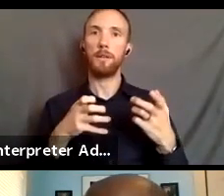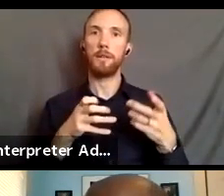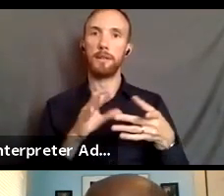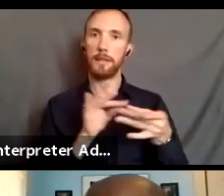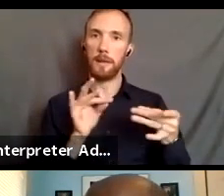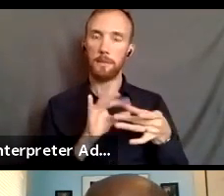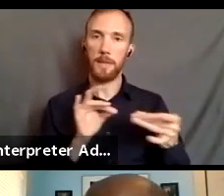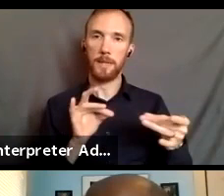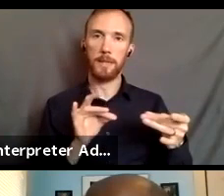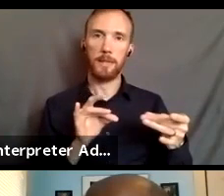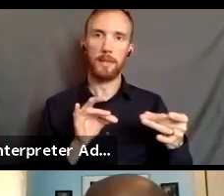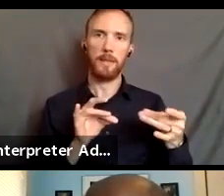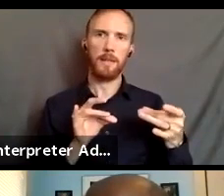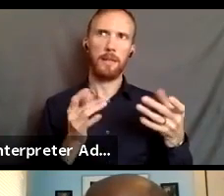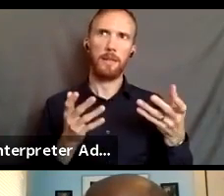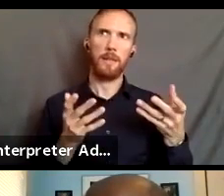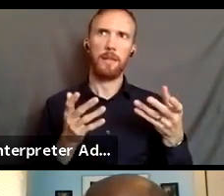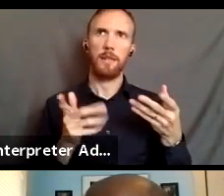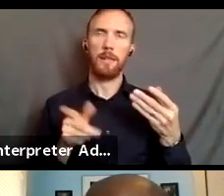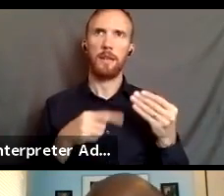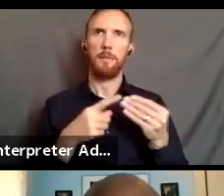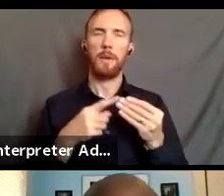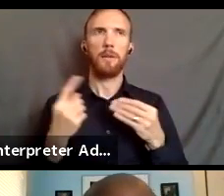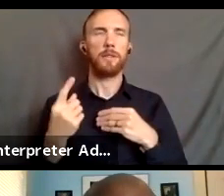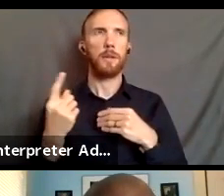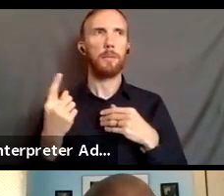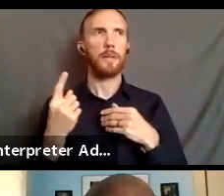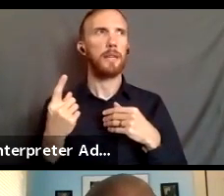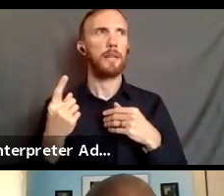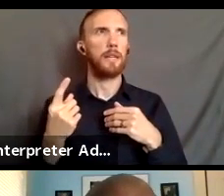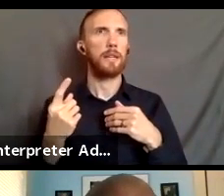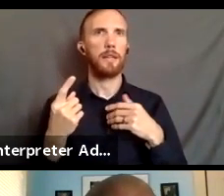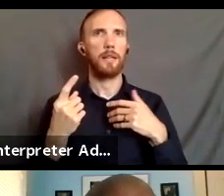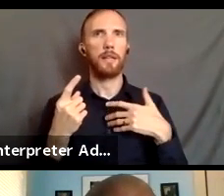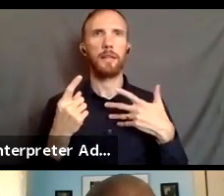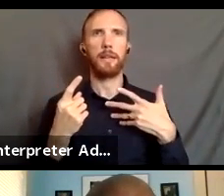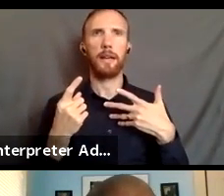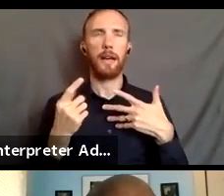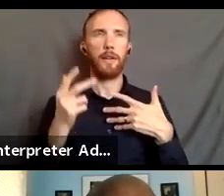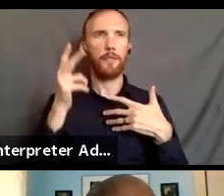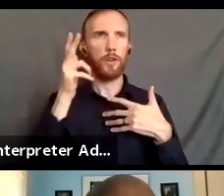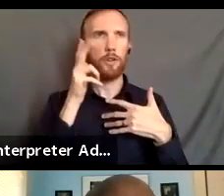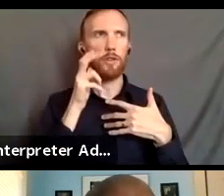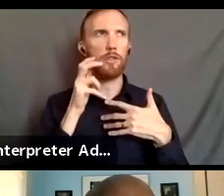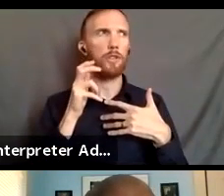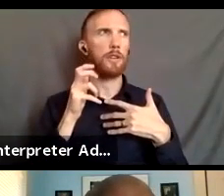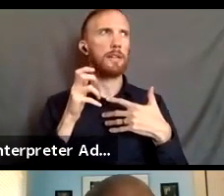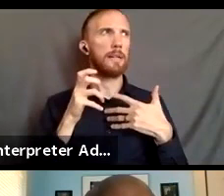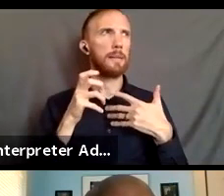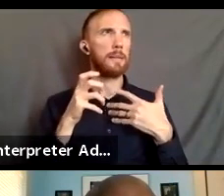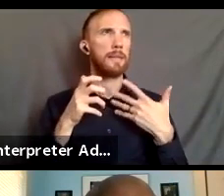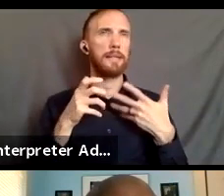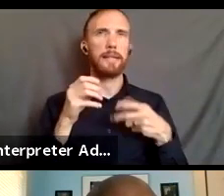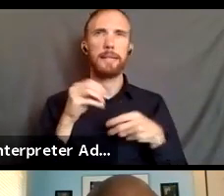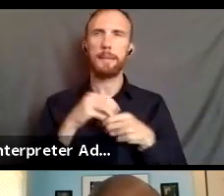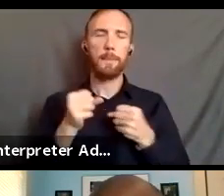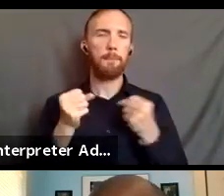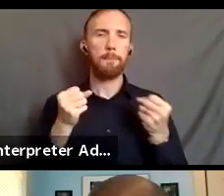you know something that has permeated through many conversations um that